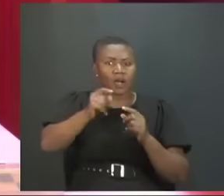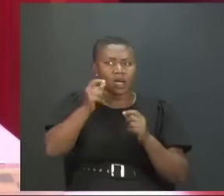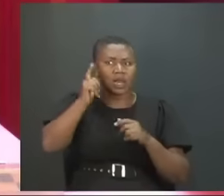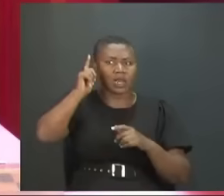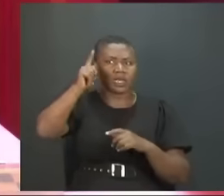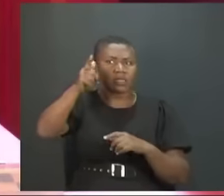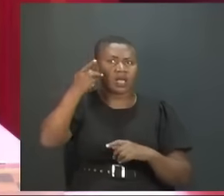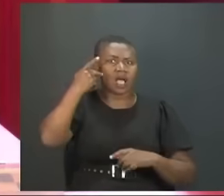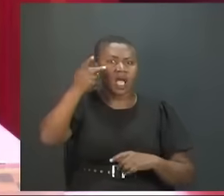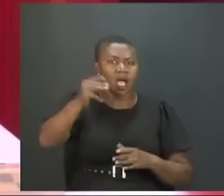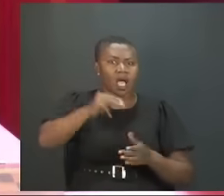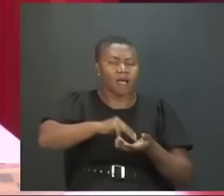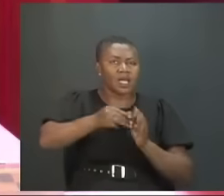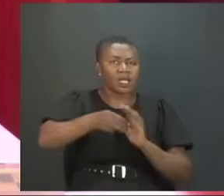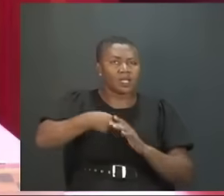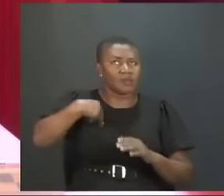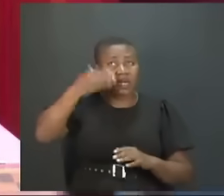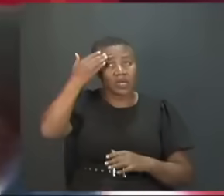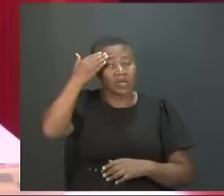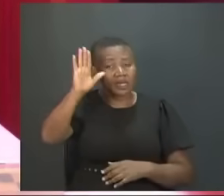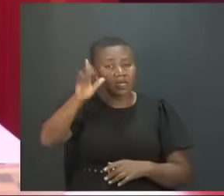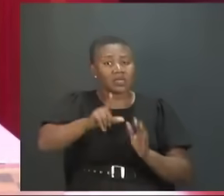appreciate.